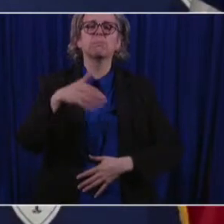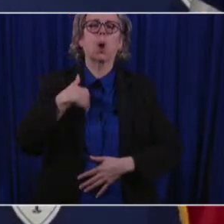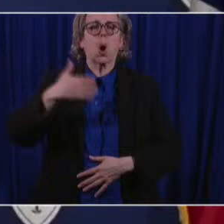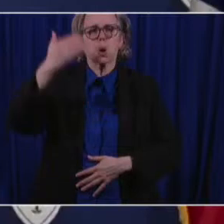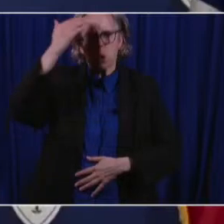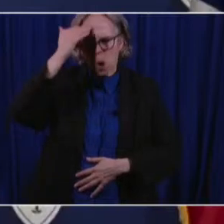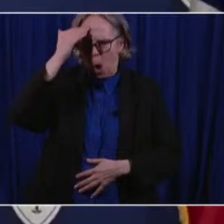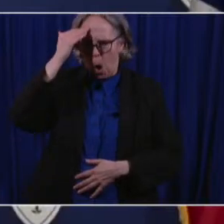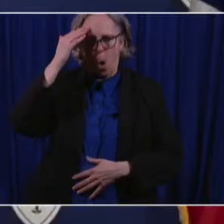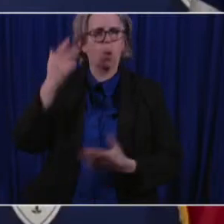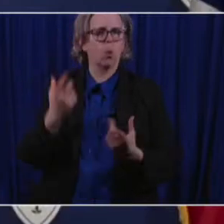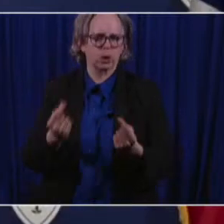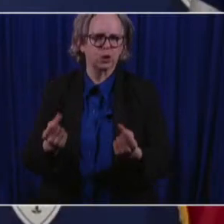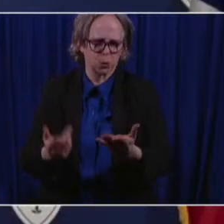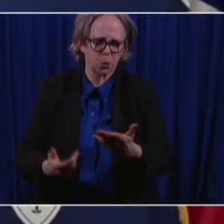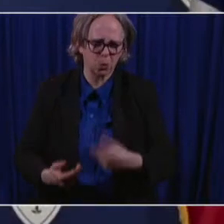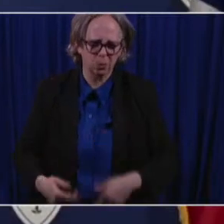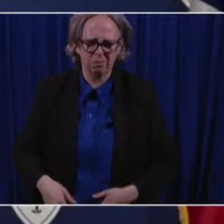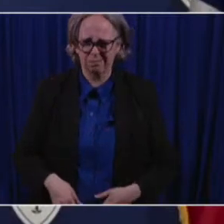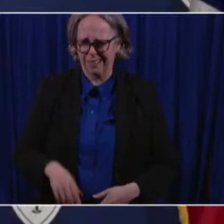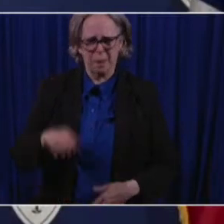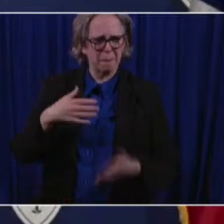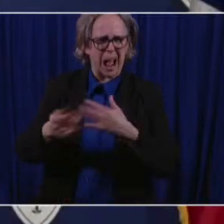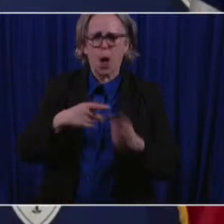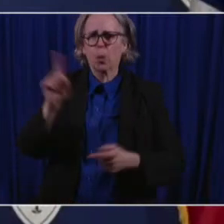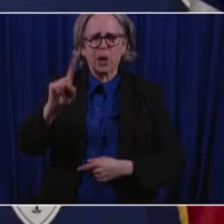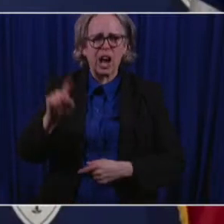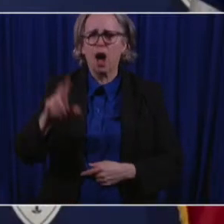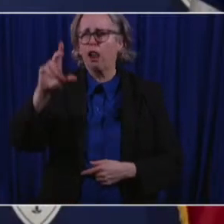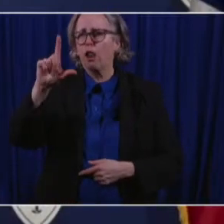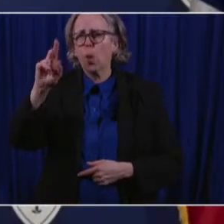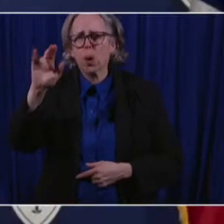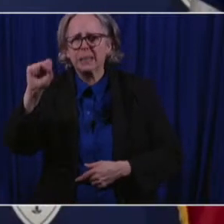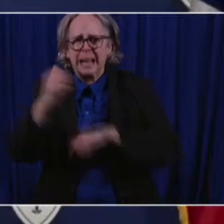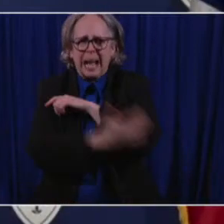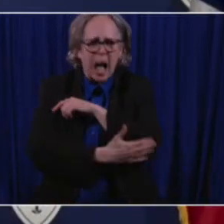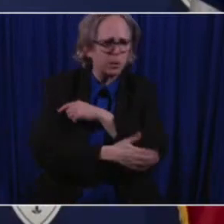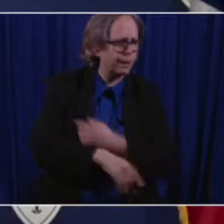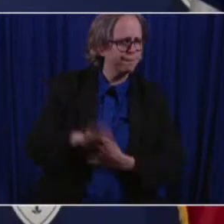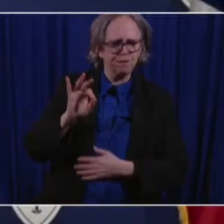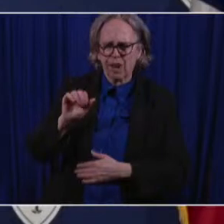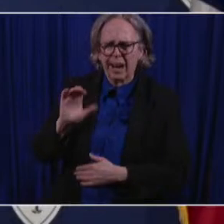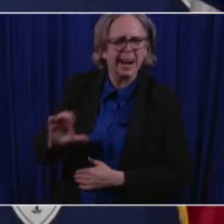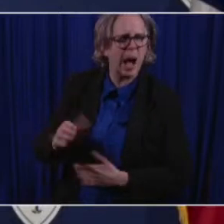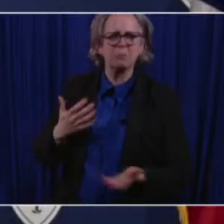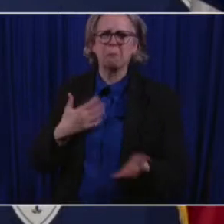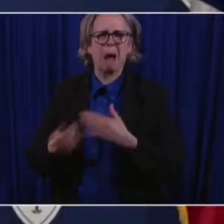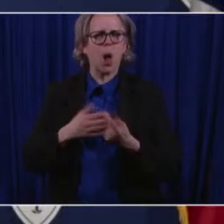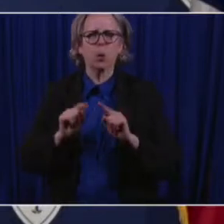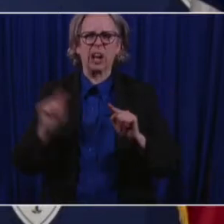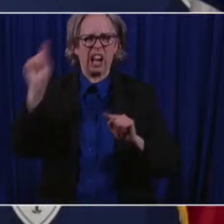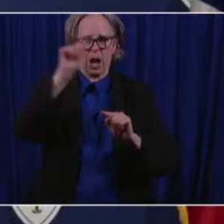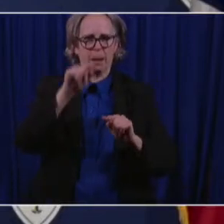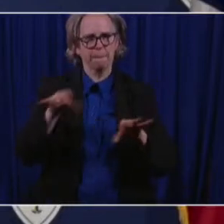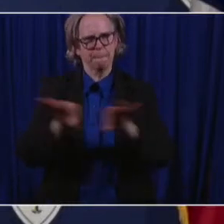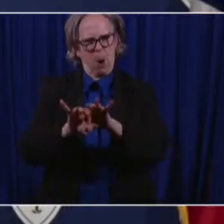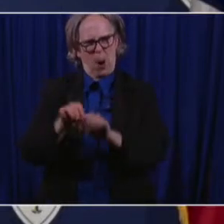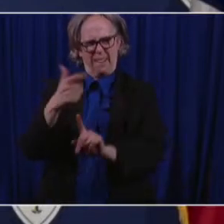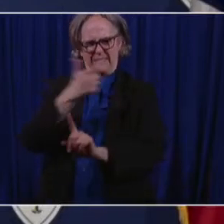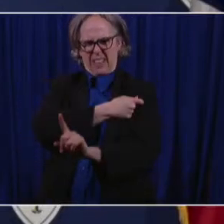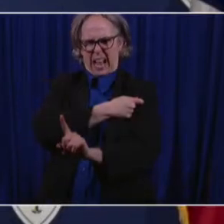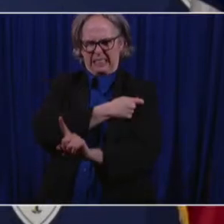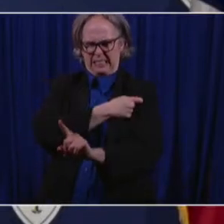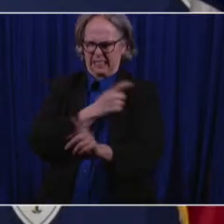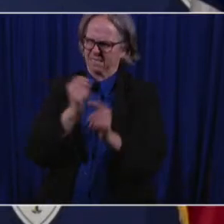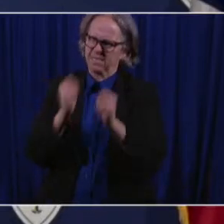County, wherever it is, and that's we got to keep getting vaccinated, and we got to do it at a fast rate. And so, you know, God bless all the